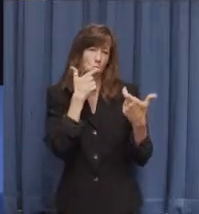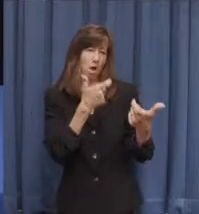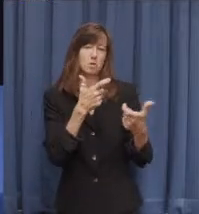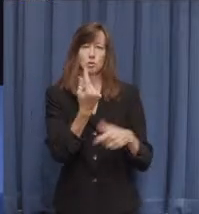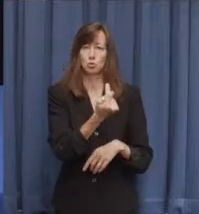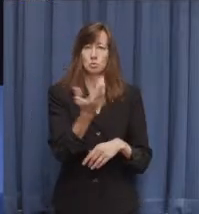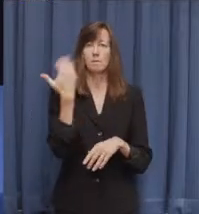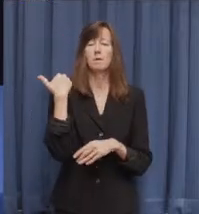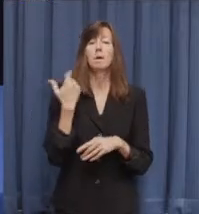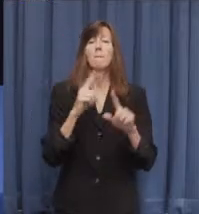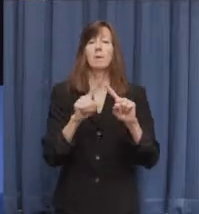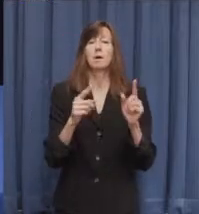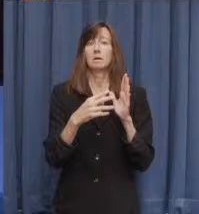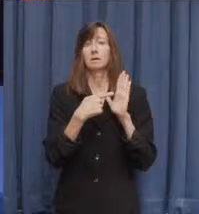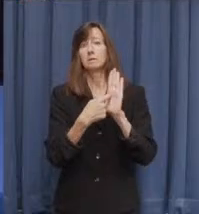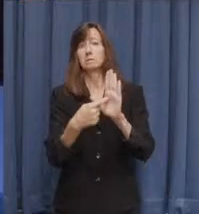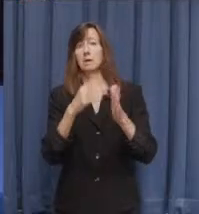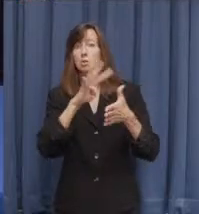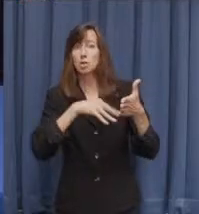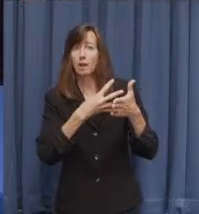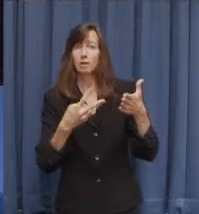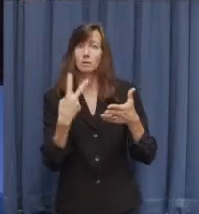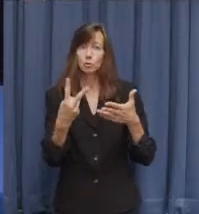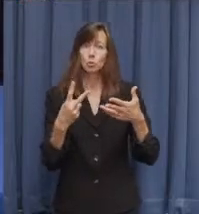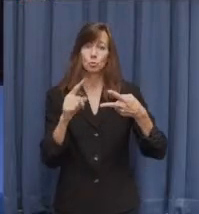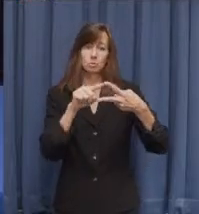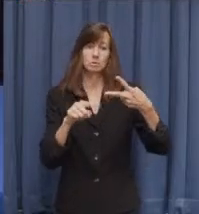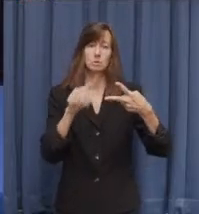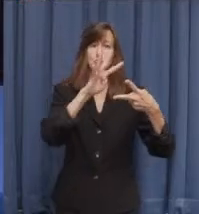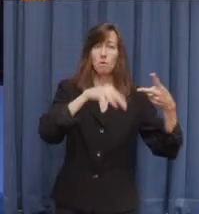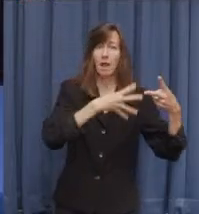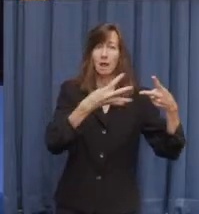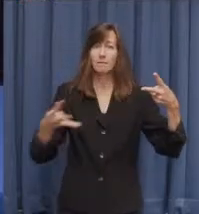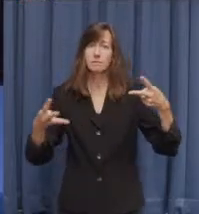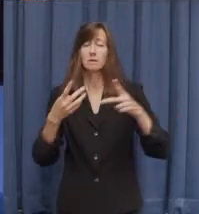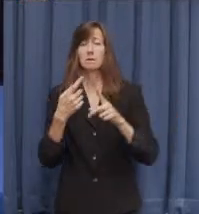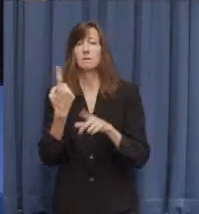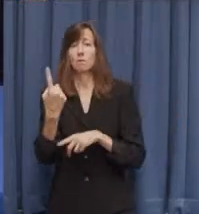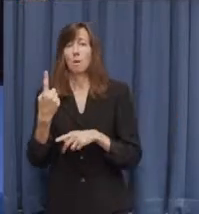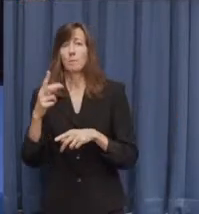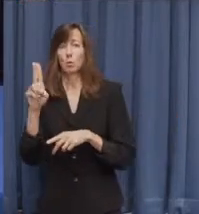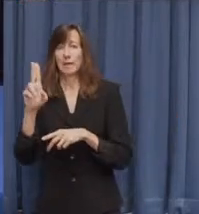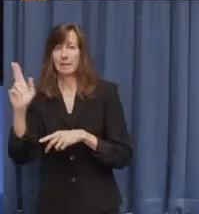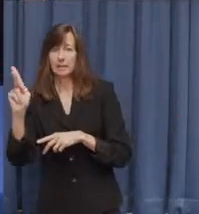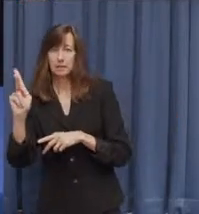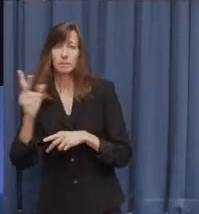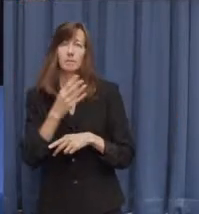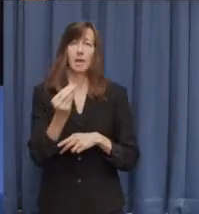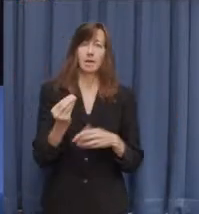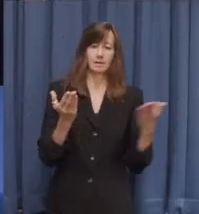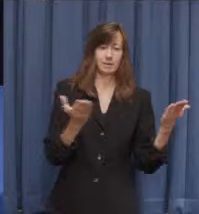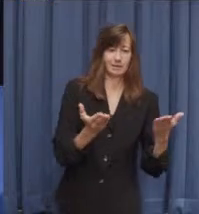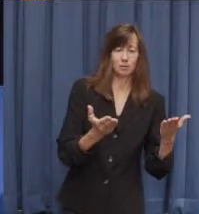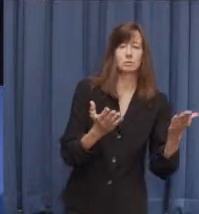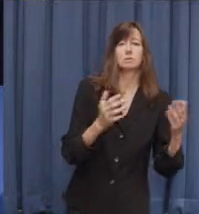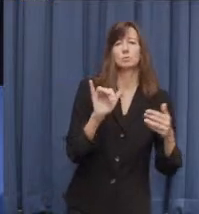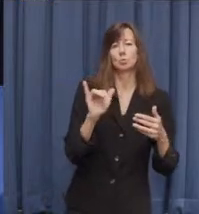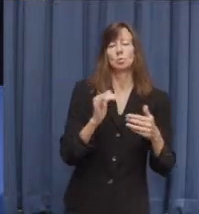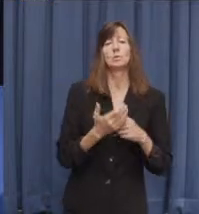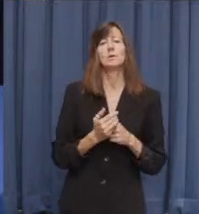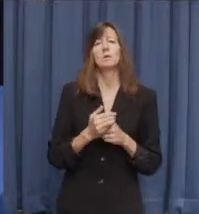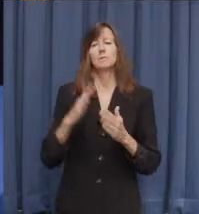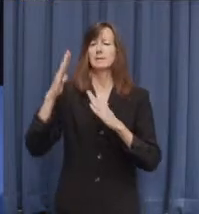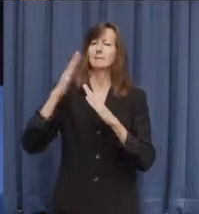research institutions, one from the United Kingdom, one from here at the University of Minnesota, top epidemiologists and doctors and